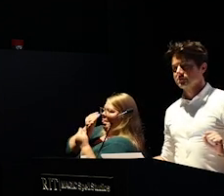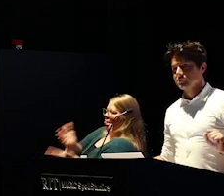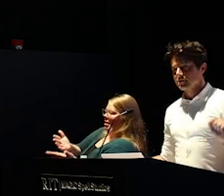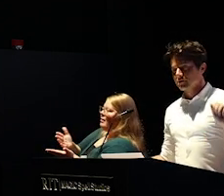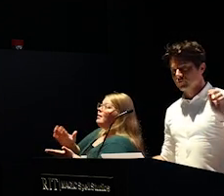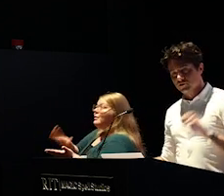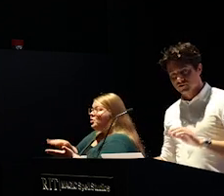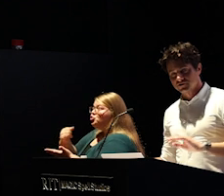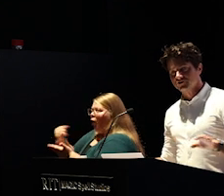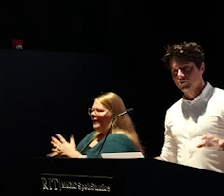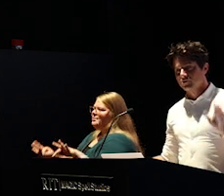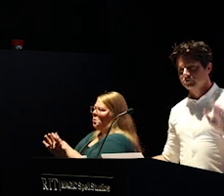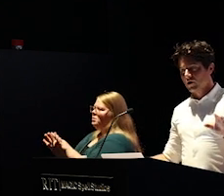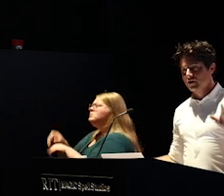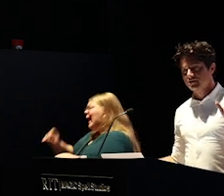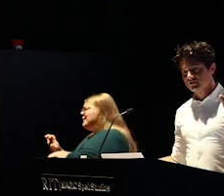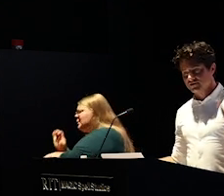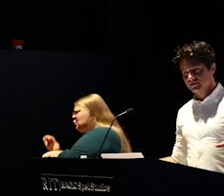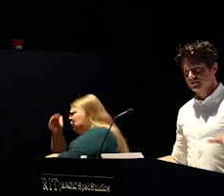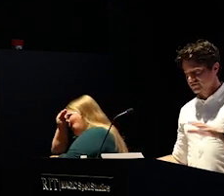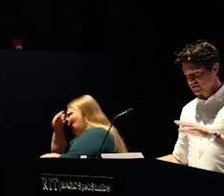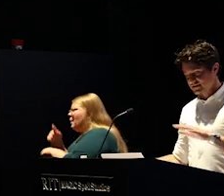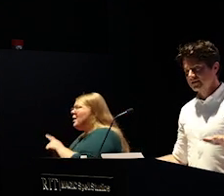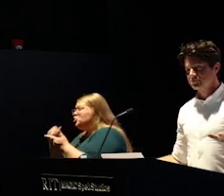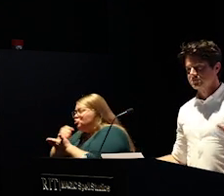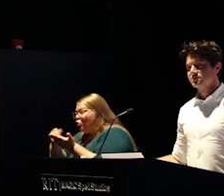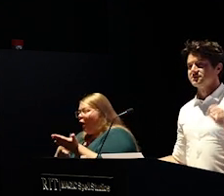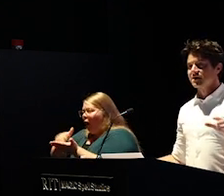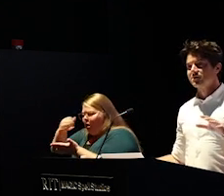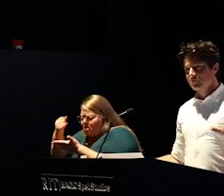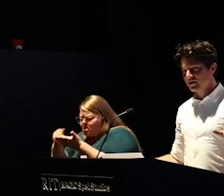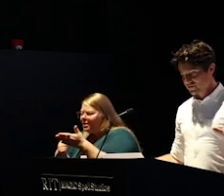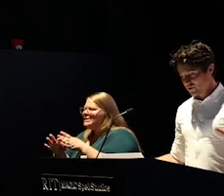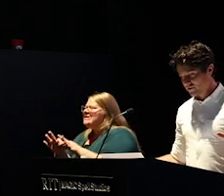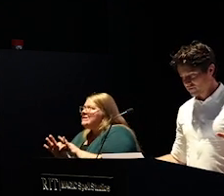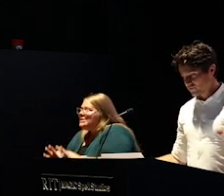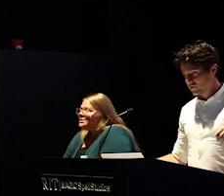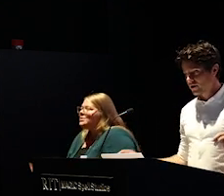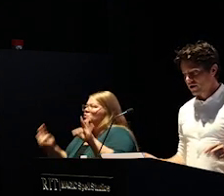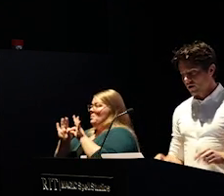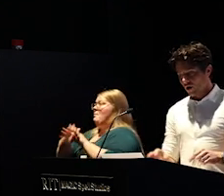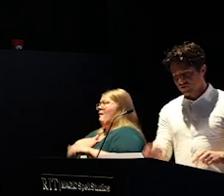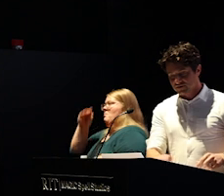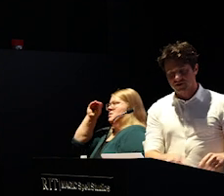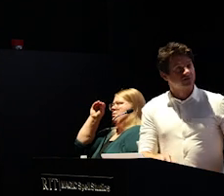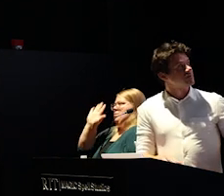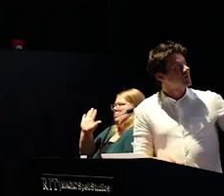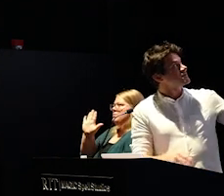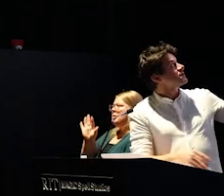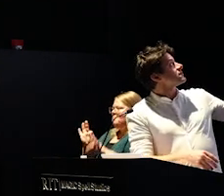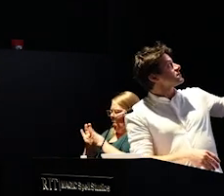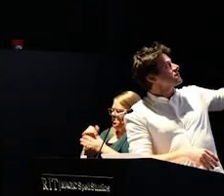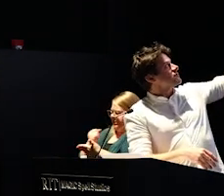important. Computer literacy is important. Drawing is essential to be a designer in my view. All these things,